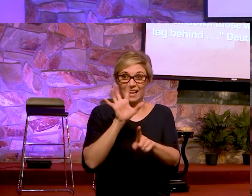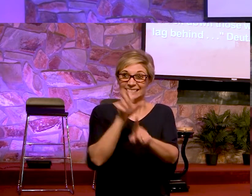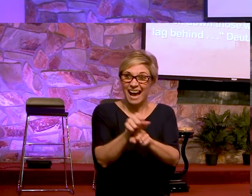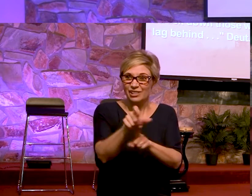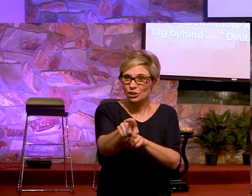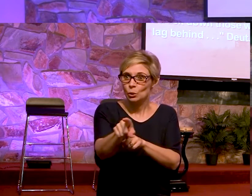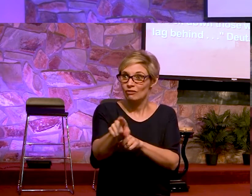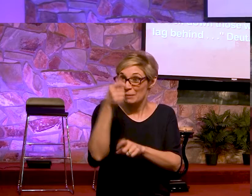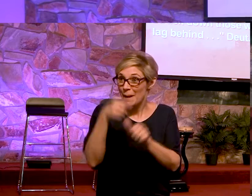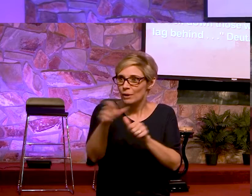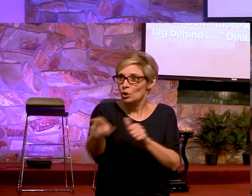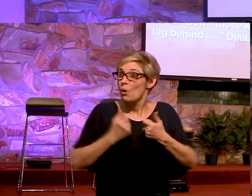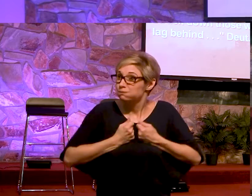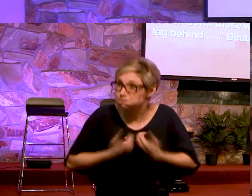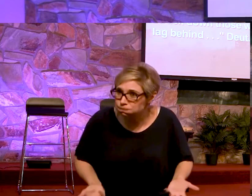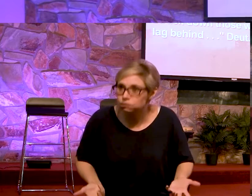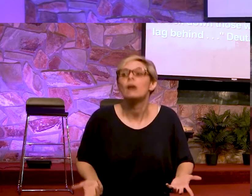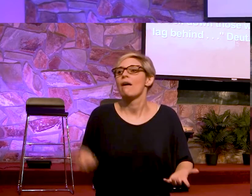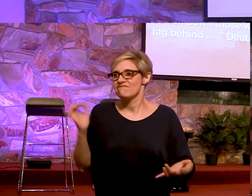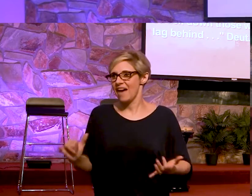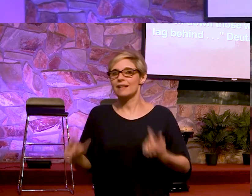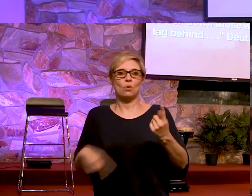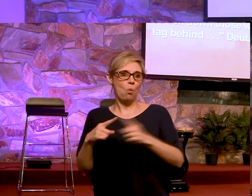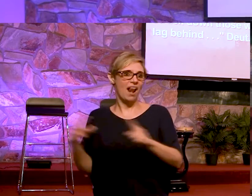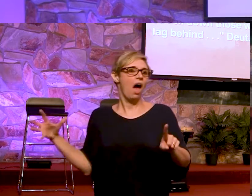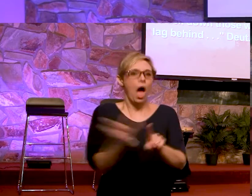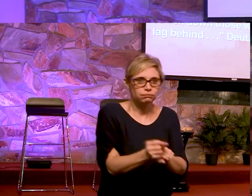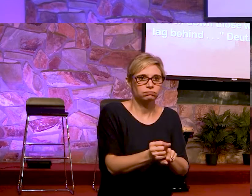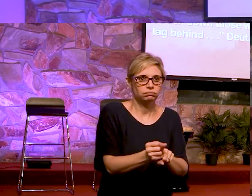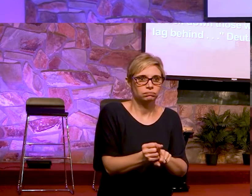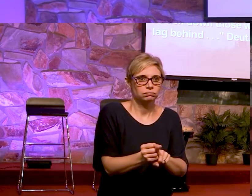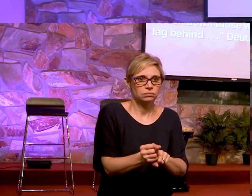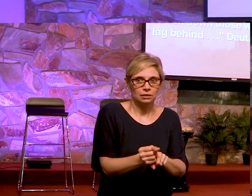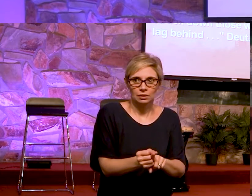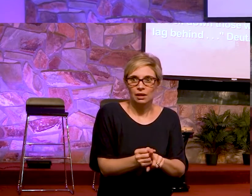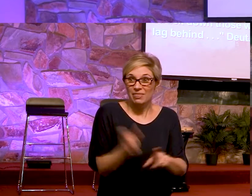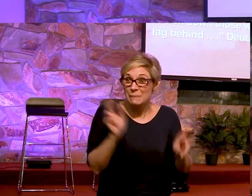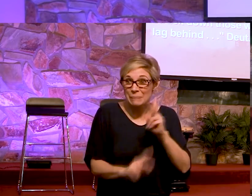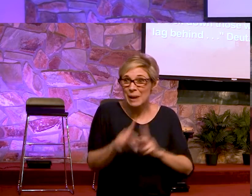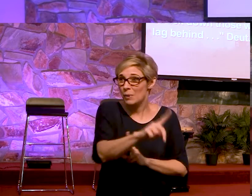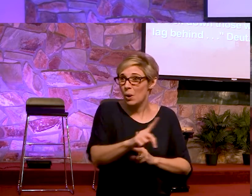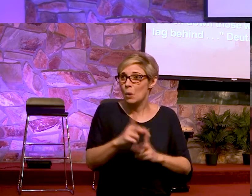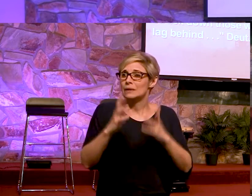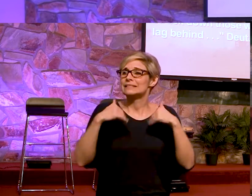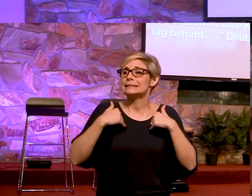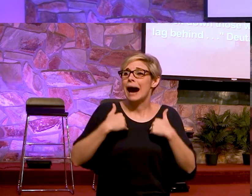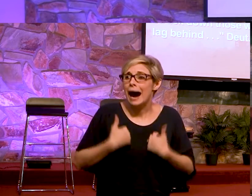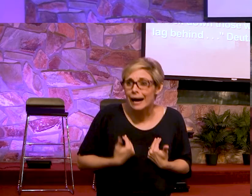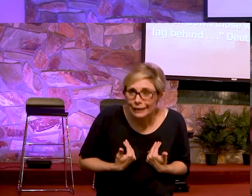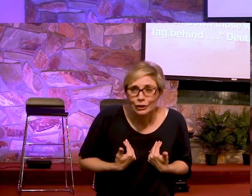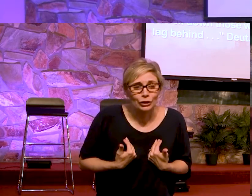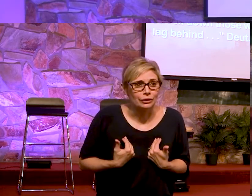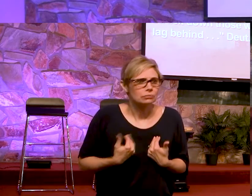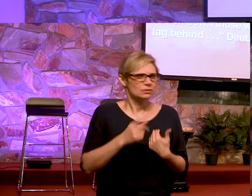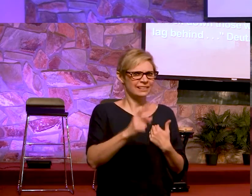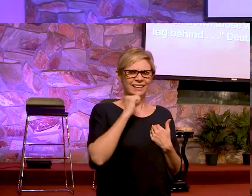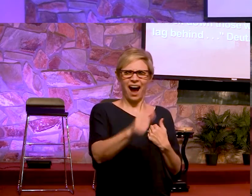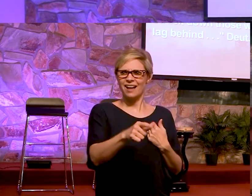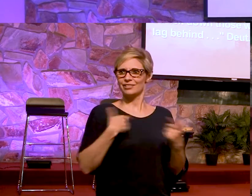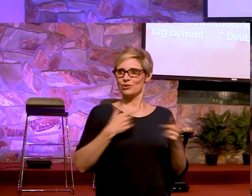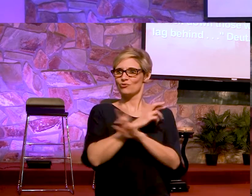were exhausted." That's when God's people were attacked. They were attacked when they were tired, not when they were